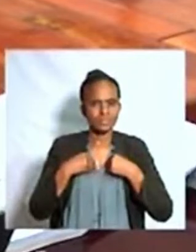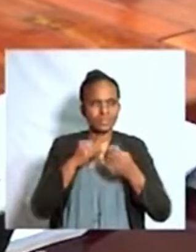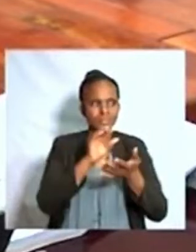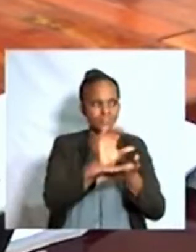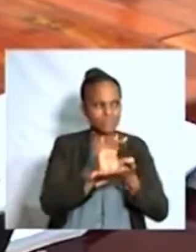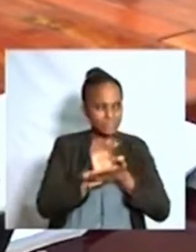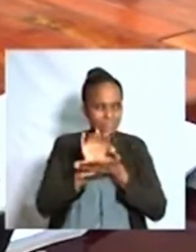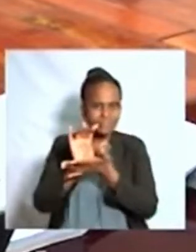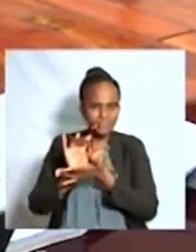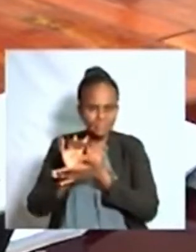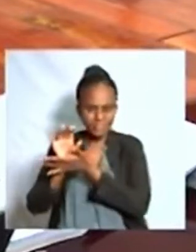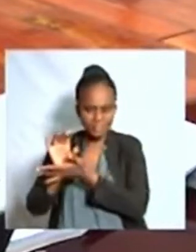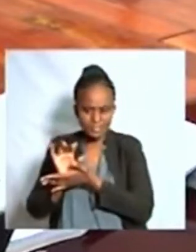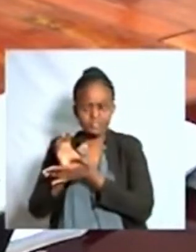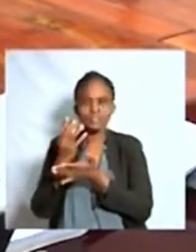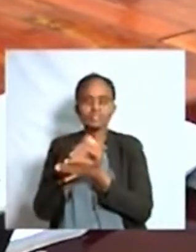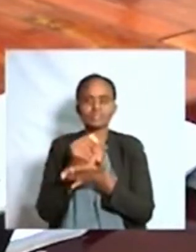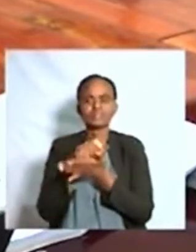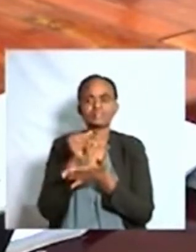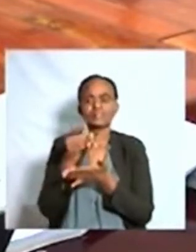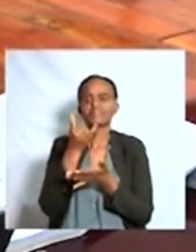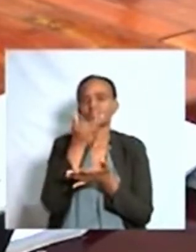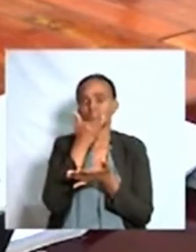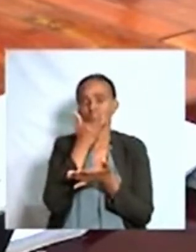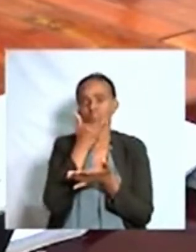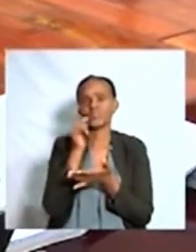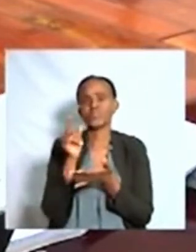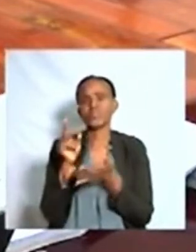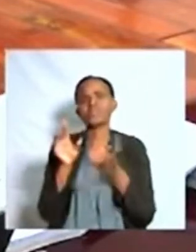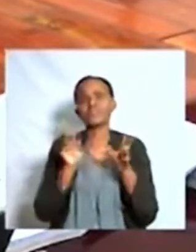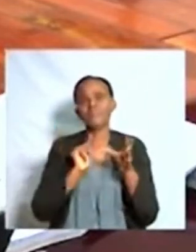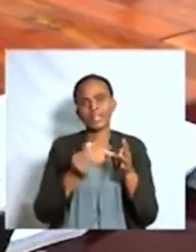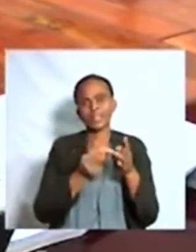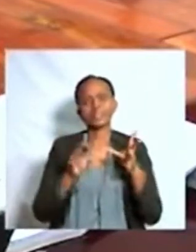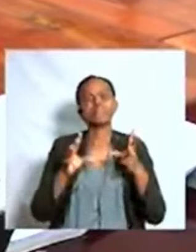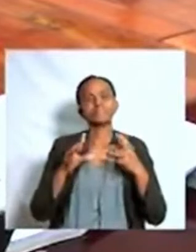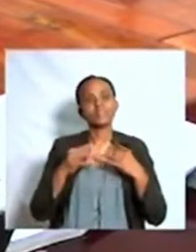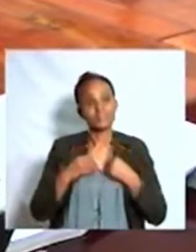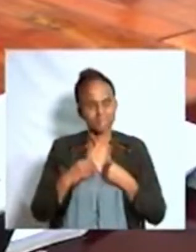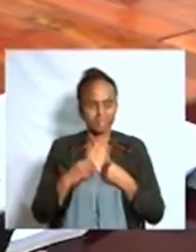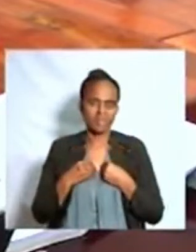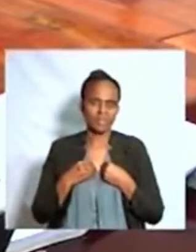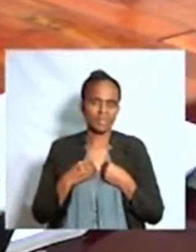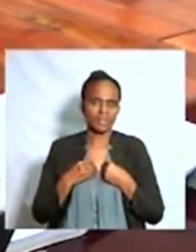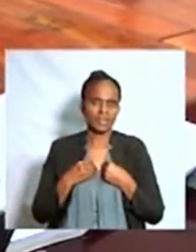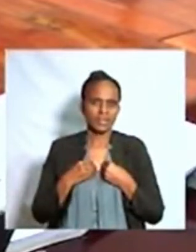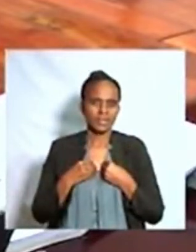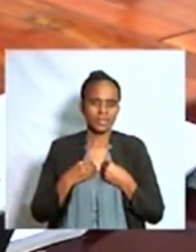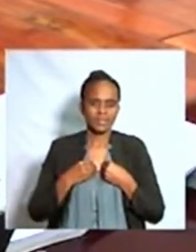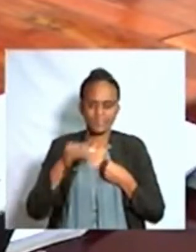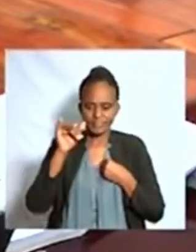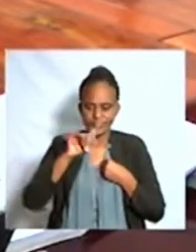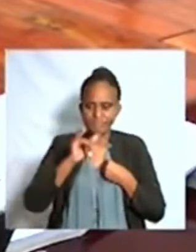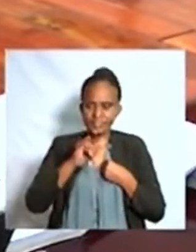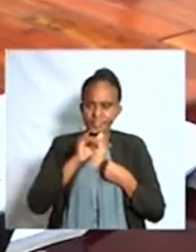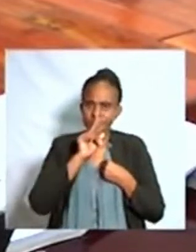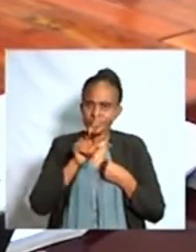borrowing of the funds was done in error. And as a result of that,